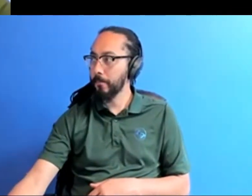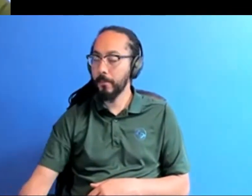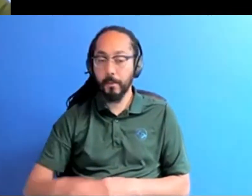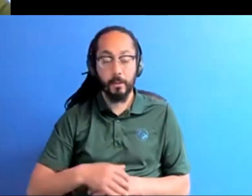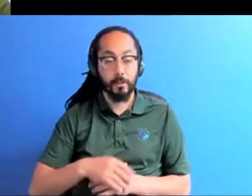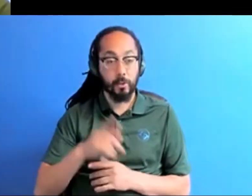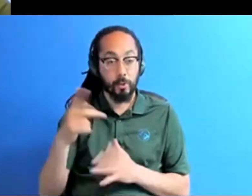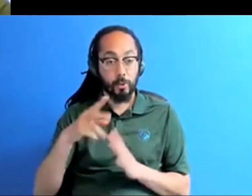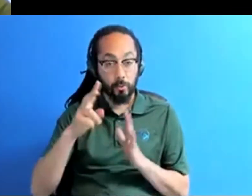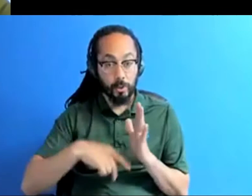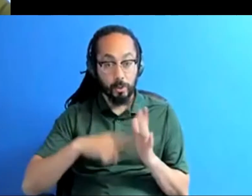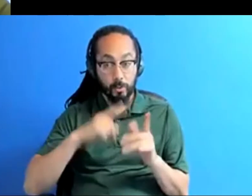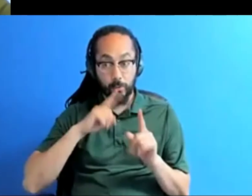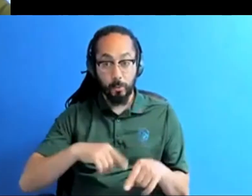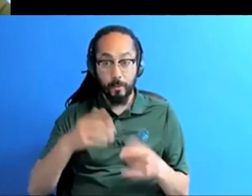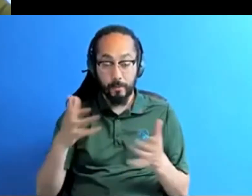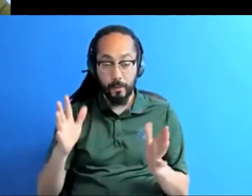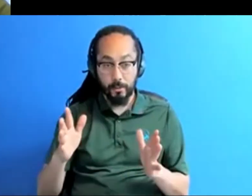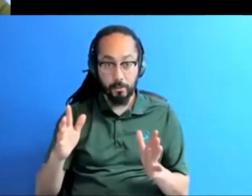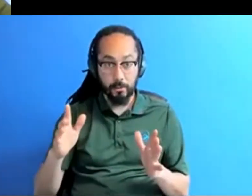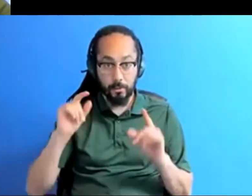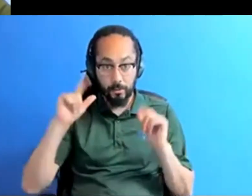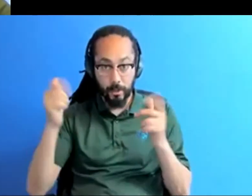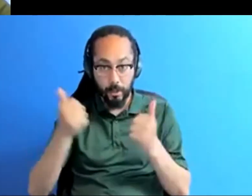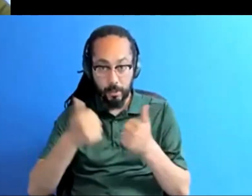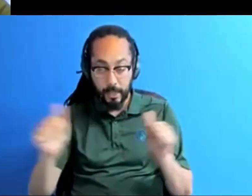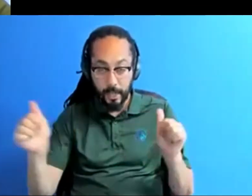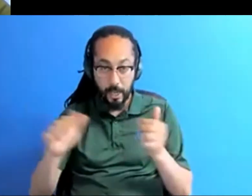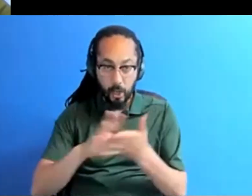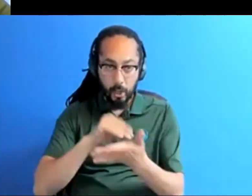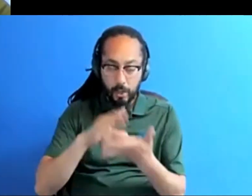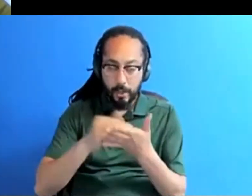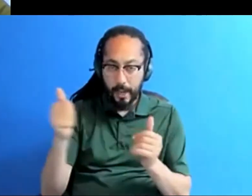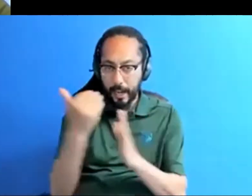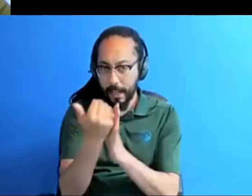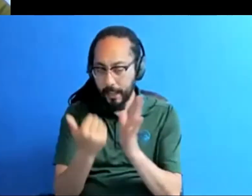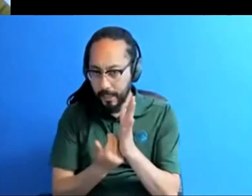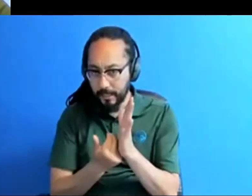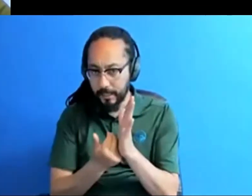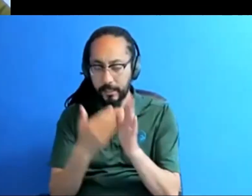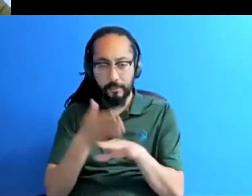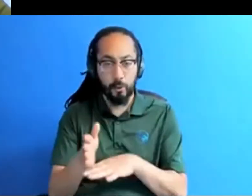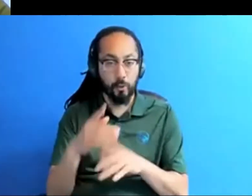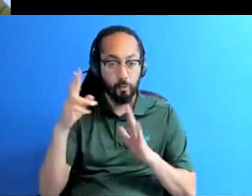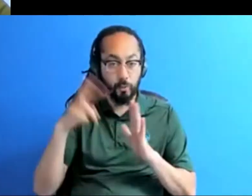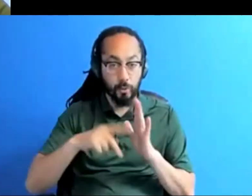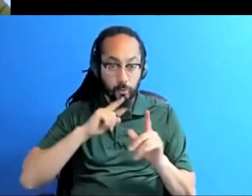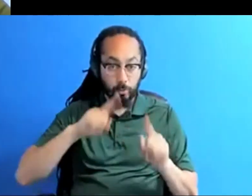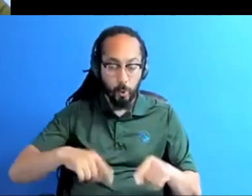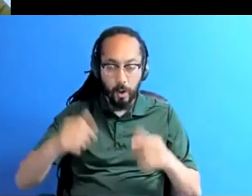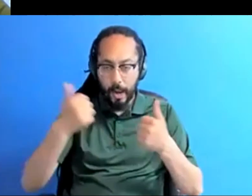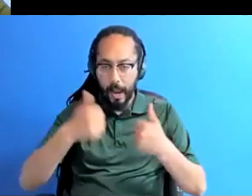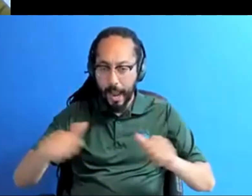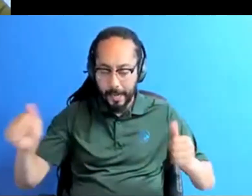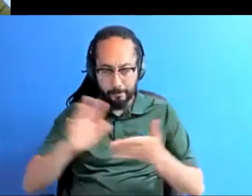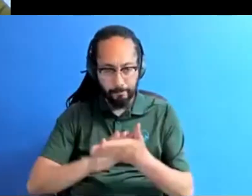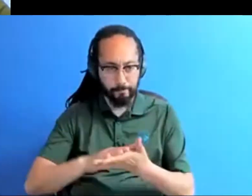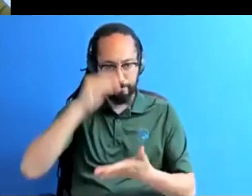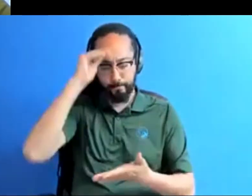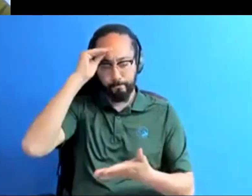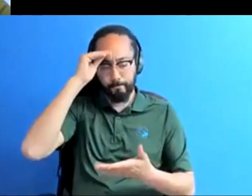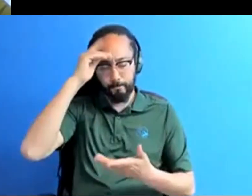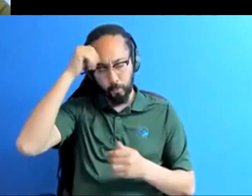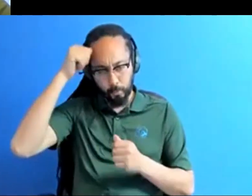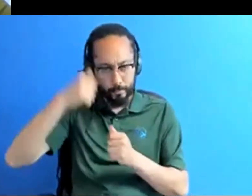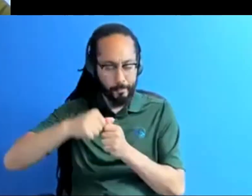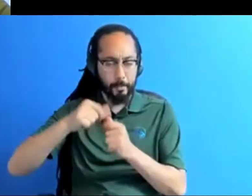Anything, that lessons learned through this process and after reading the report? Anything that you will take away from this report